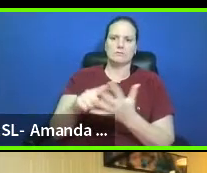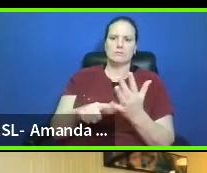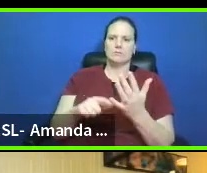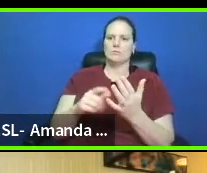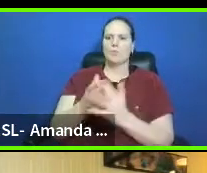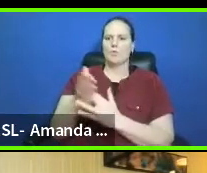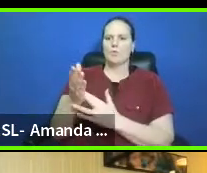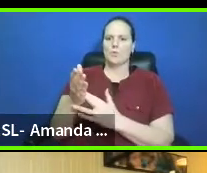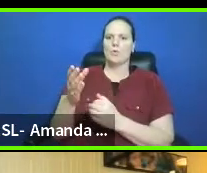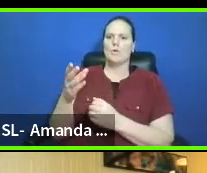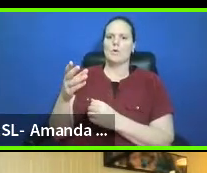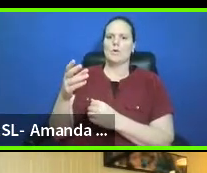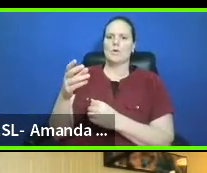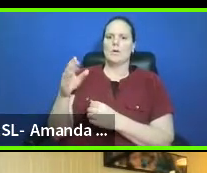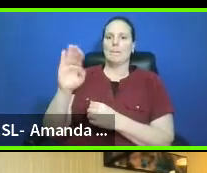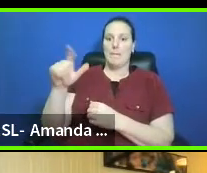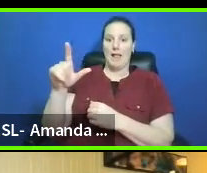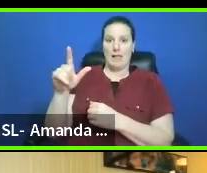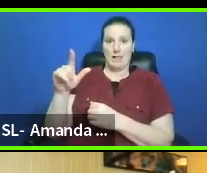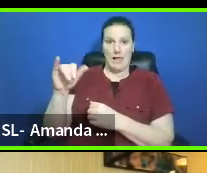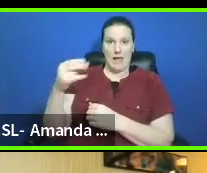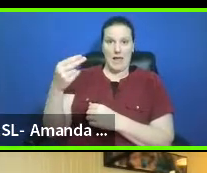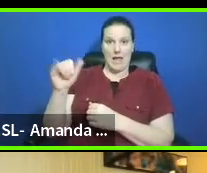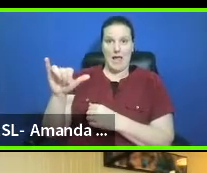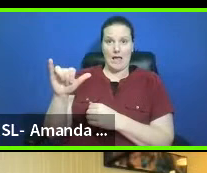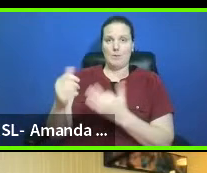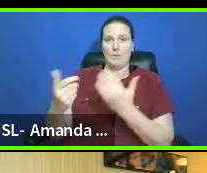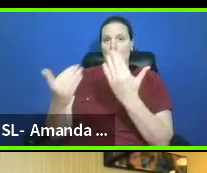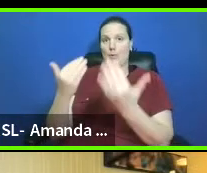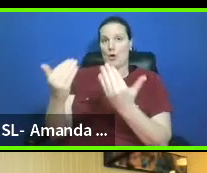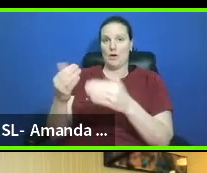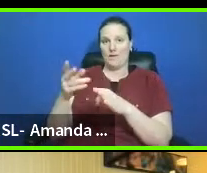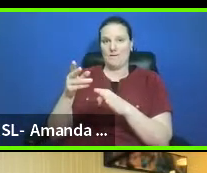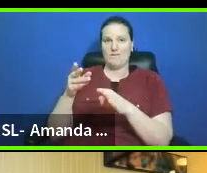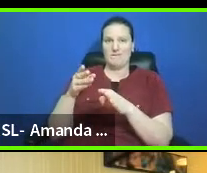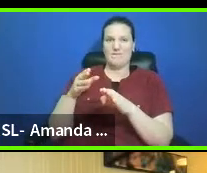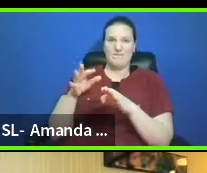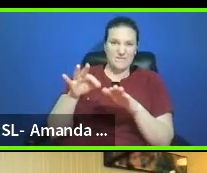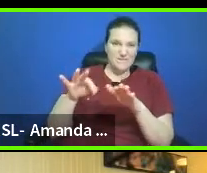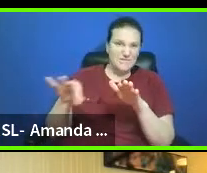through baling hay and even burning fields.